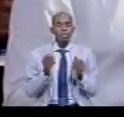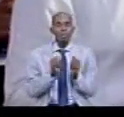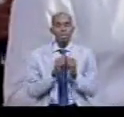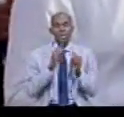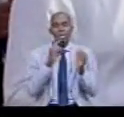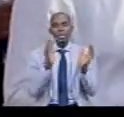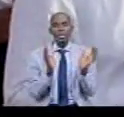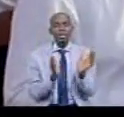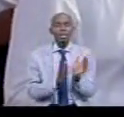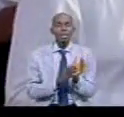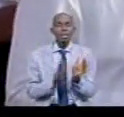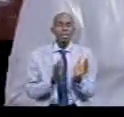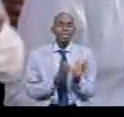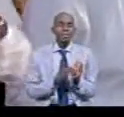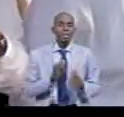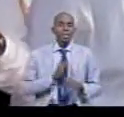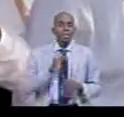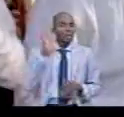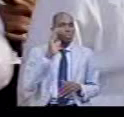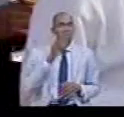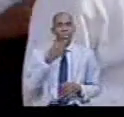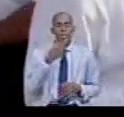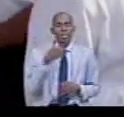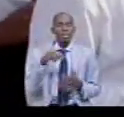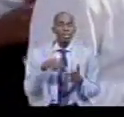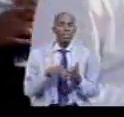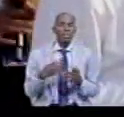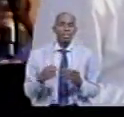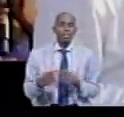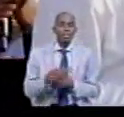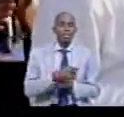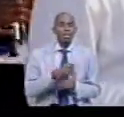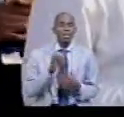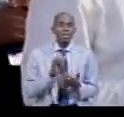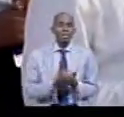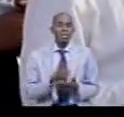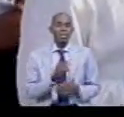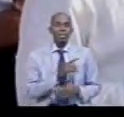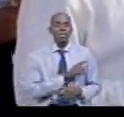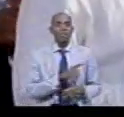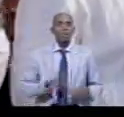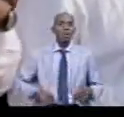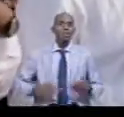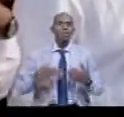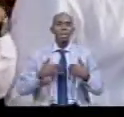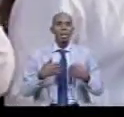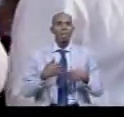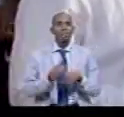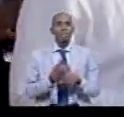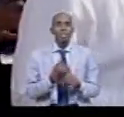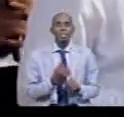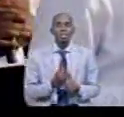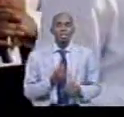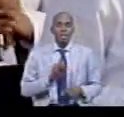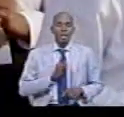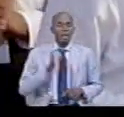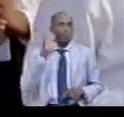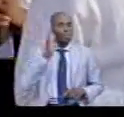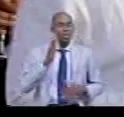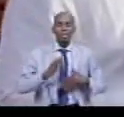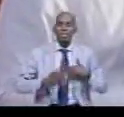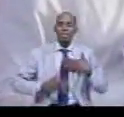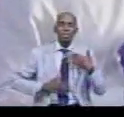with praise. I will say, this is the day that the Lord has made. I